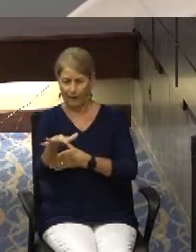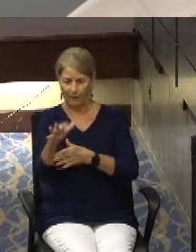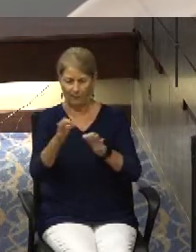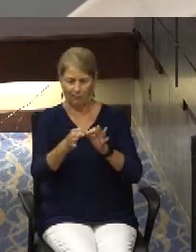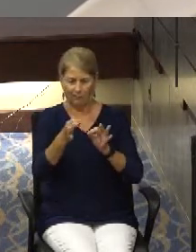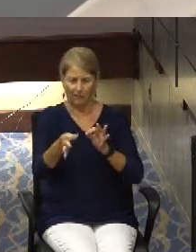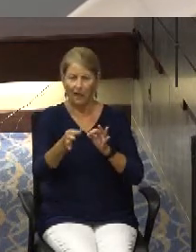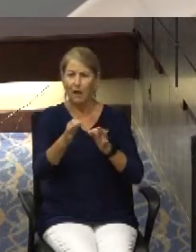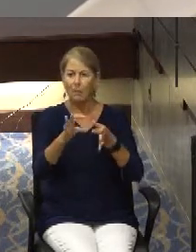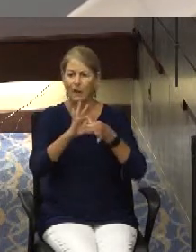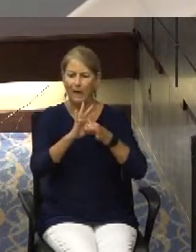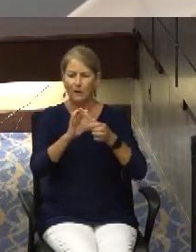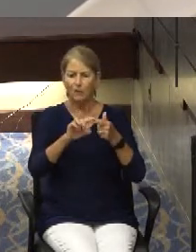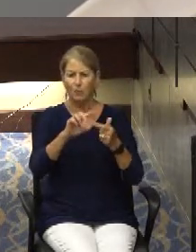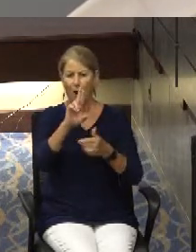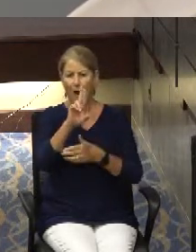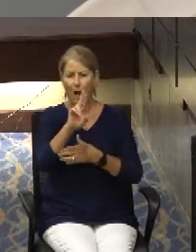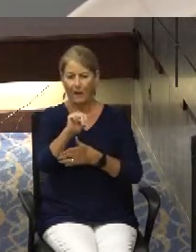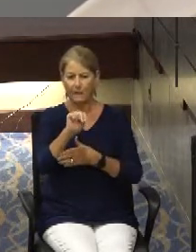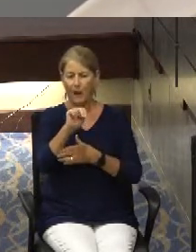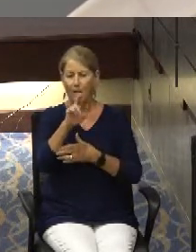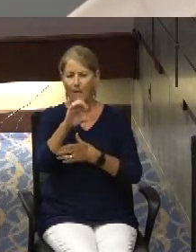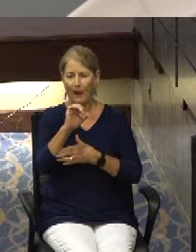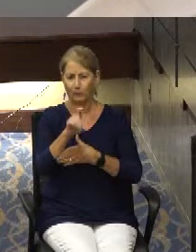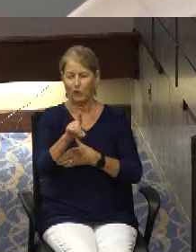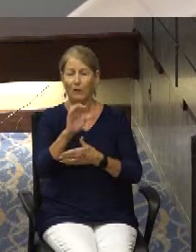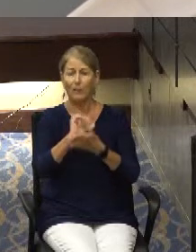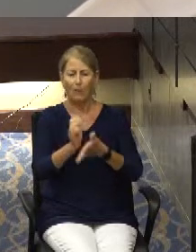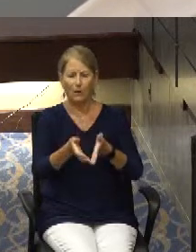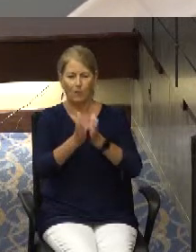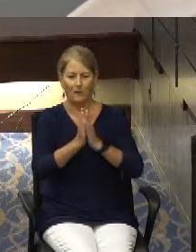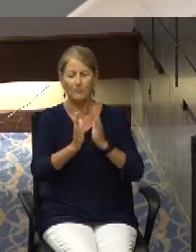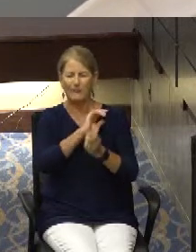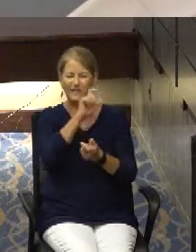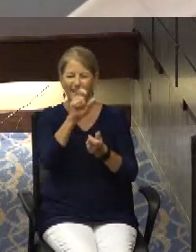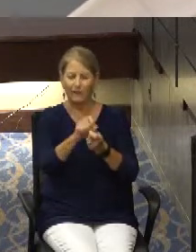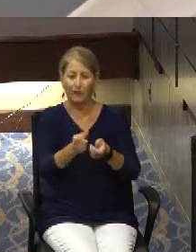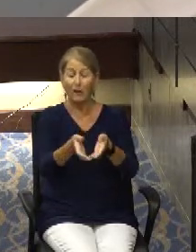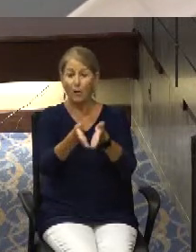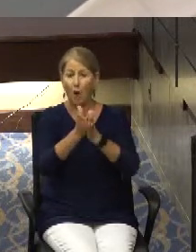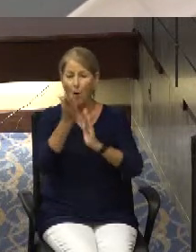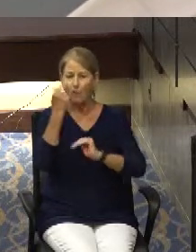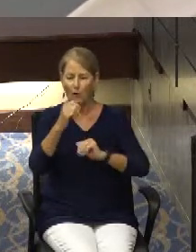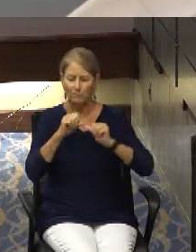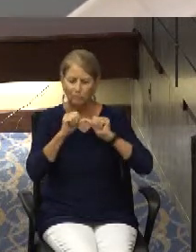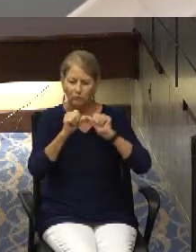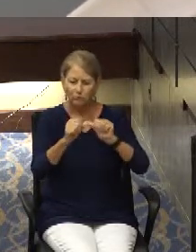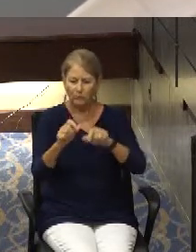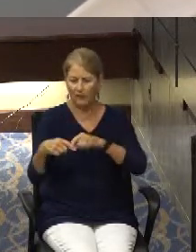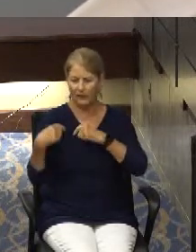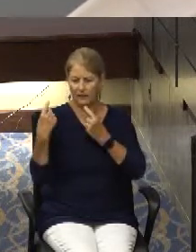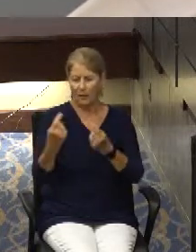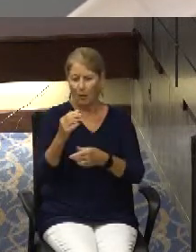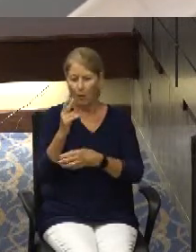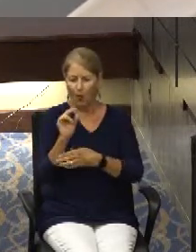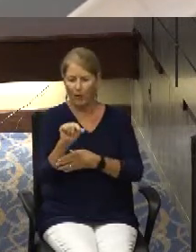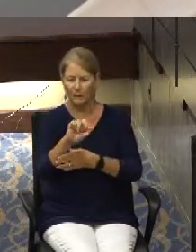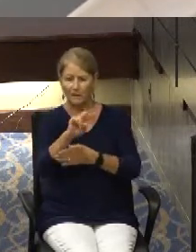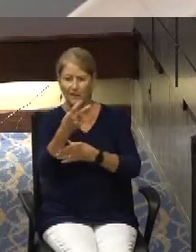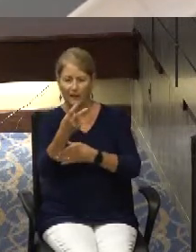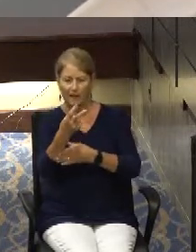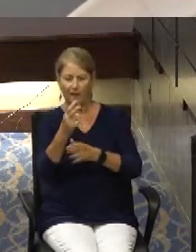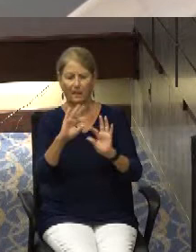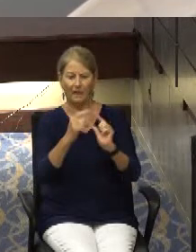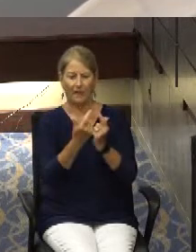related to Unbound. The request specifically calls for a continuance till August the 2nd, the council meeting